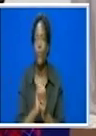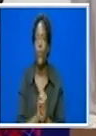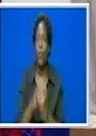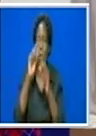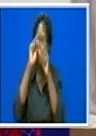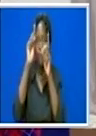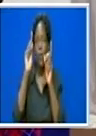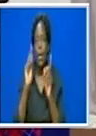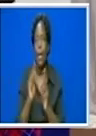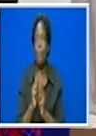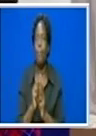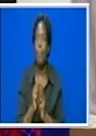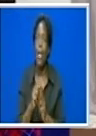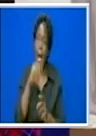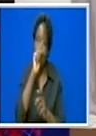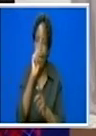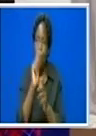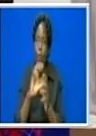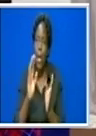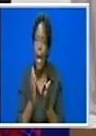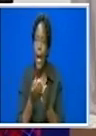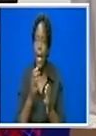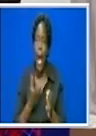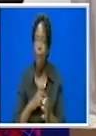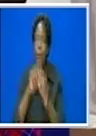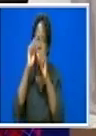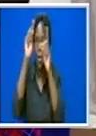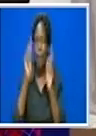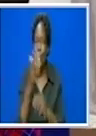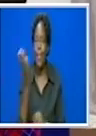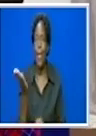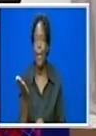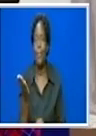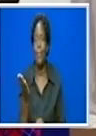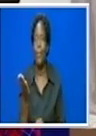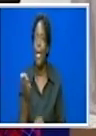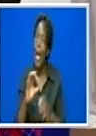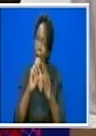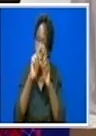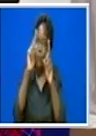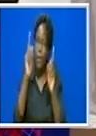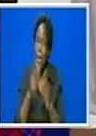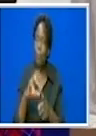frame. Indeed. And therefore we had our frame here. A frame that you can